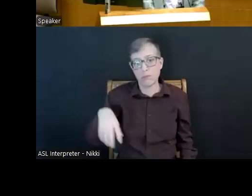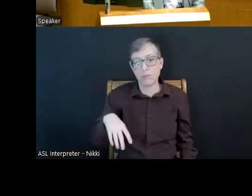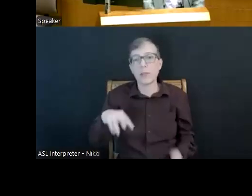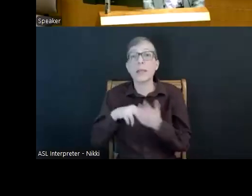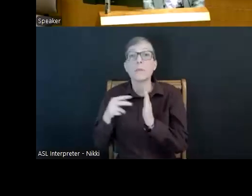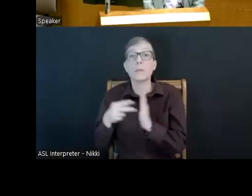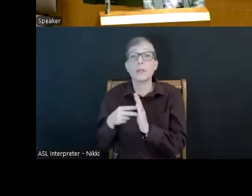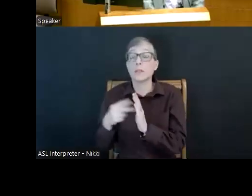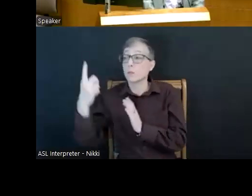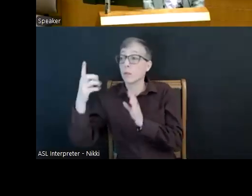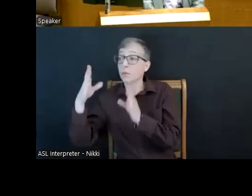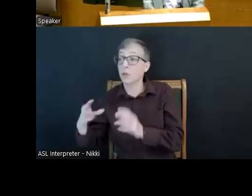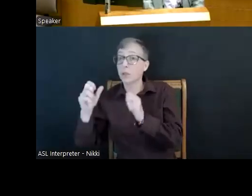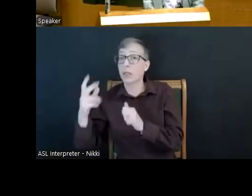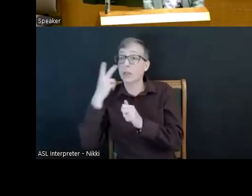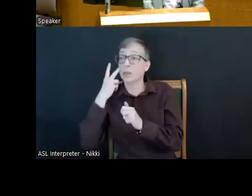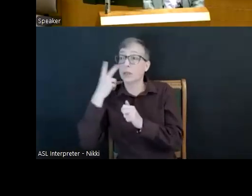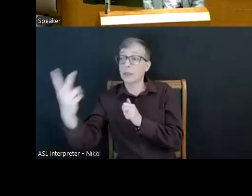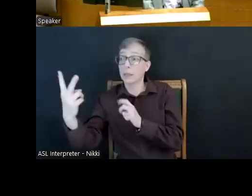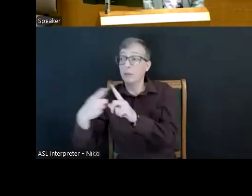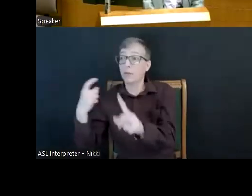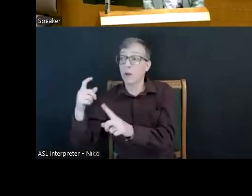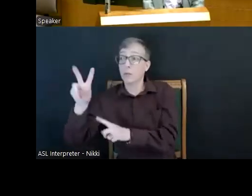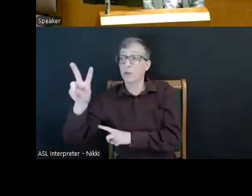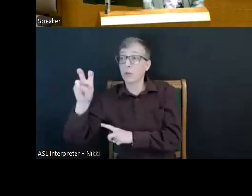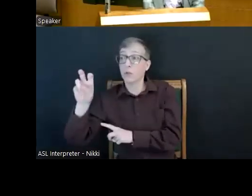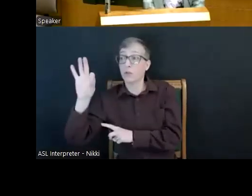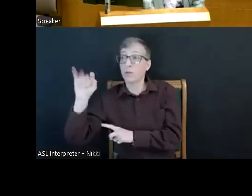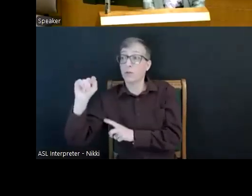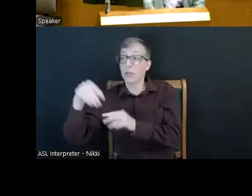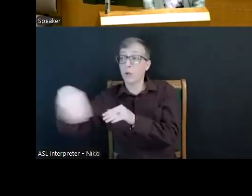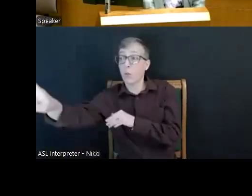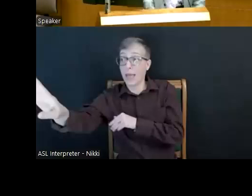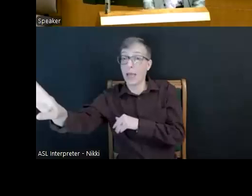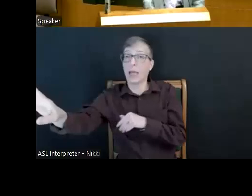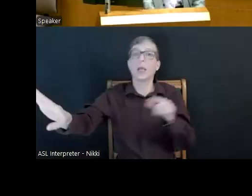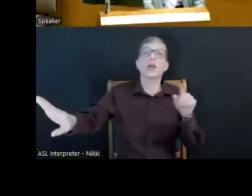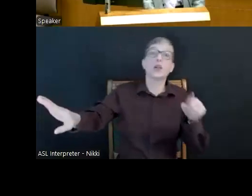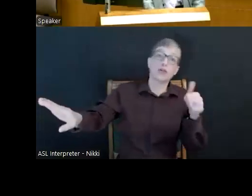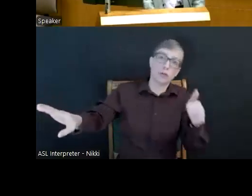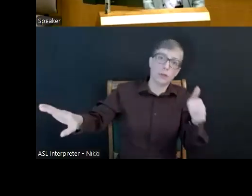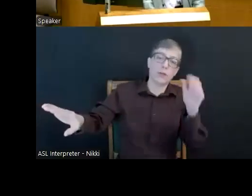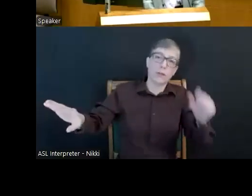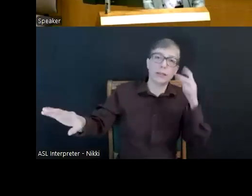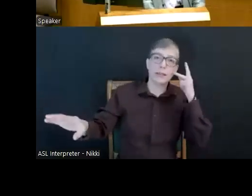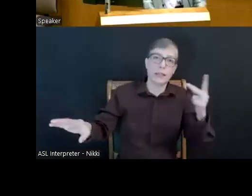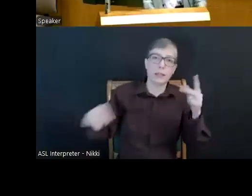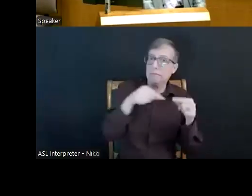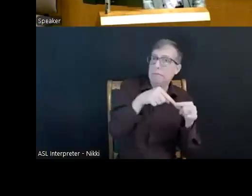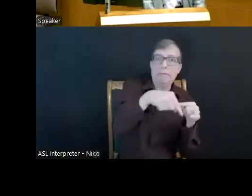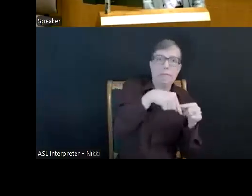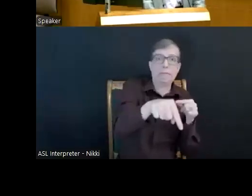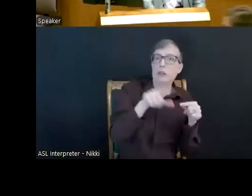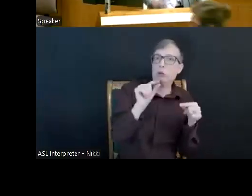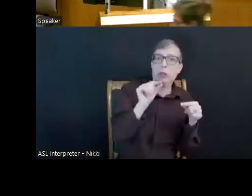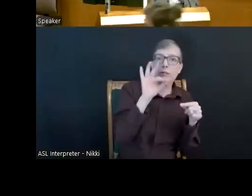200 feet away, you can only see if you're 20 feet away. Or having a visual field that's restricted, so